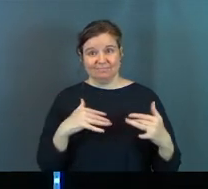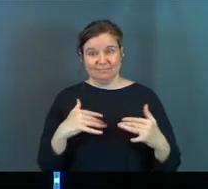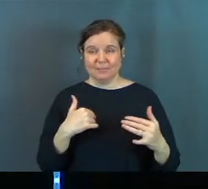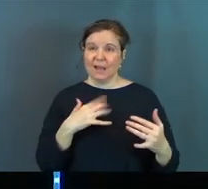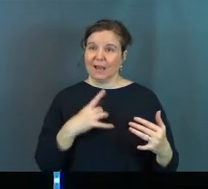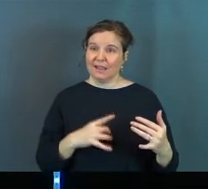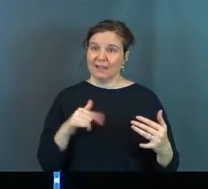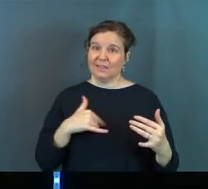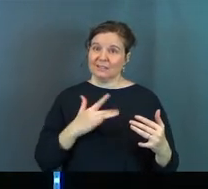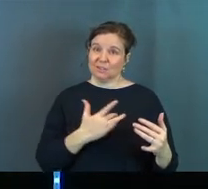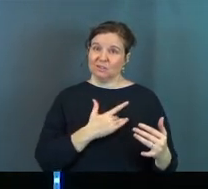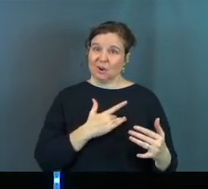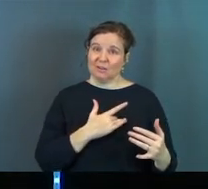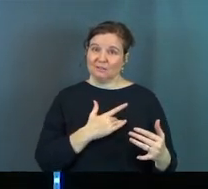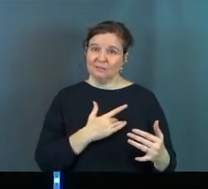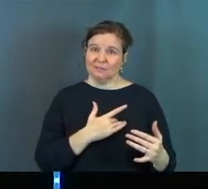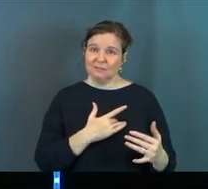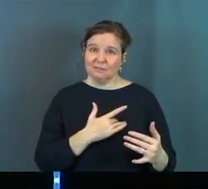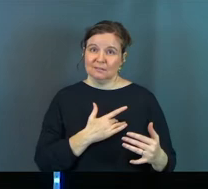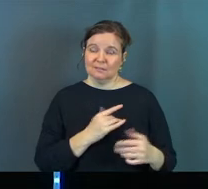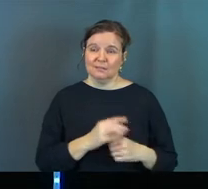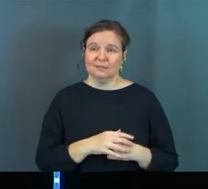I like that that's in his heart.